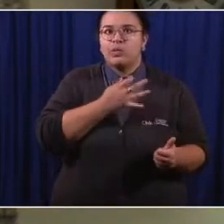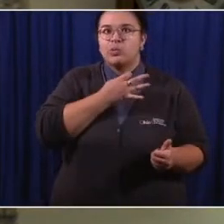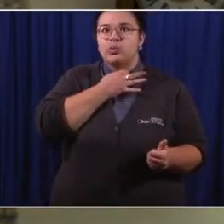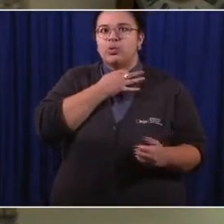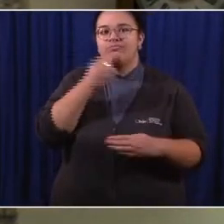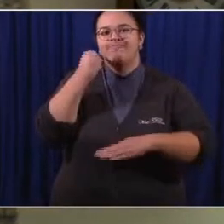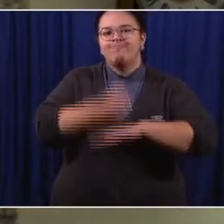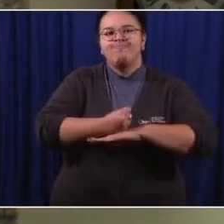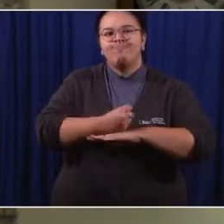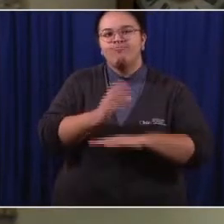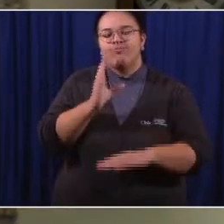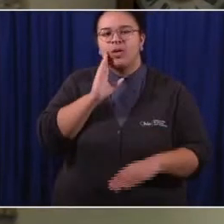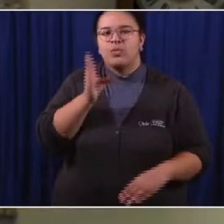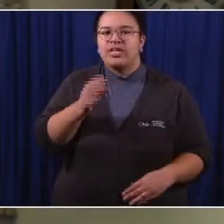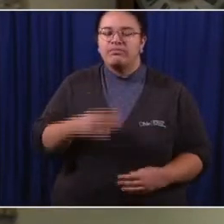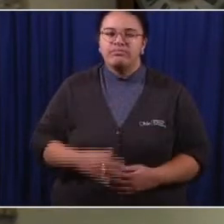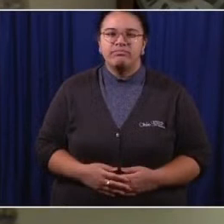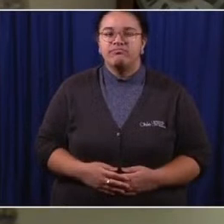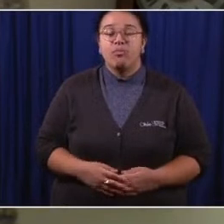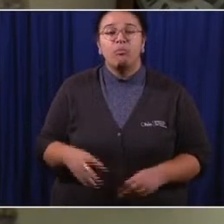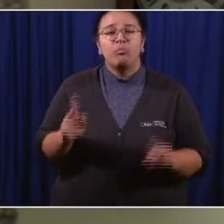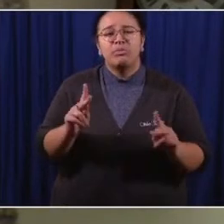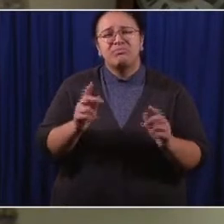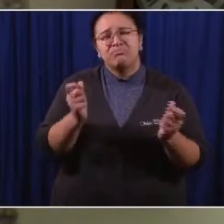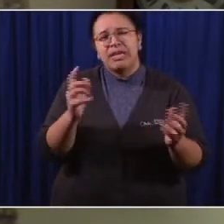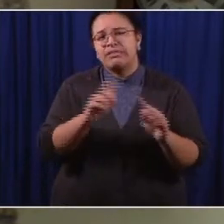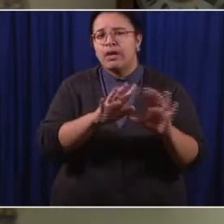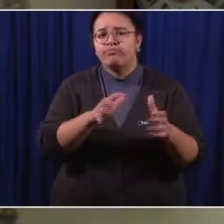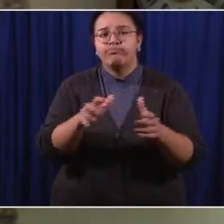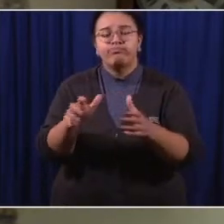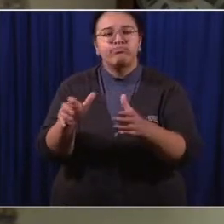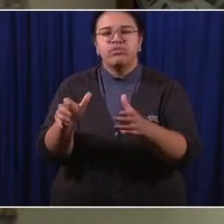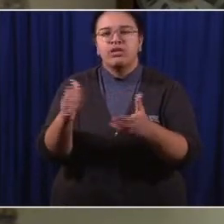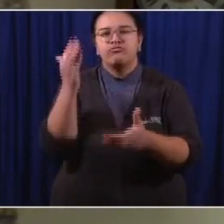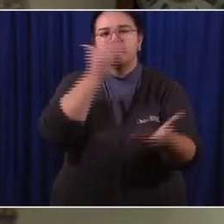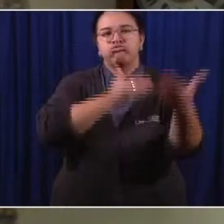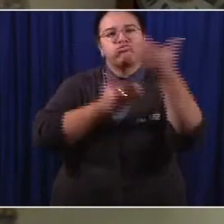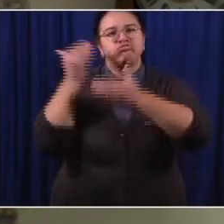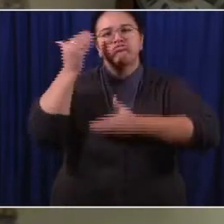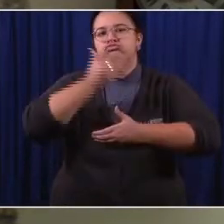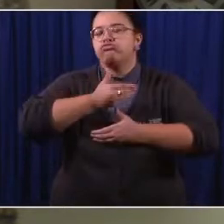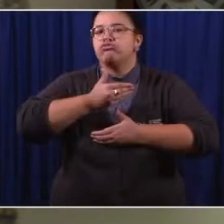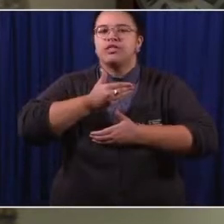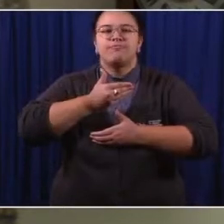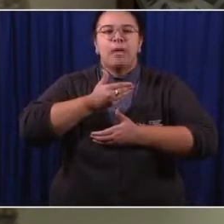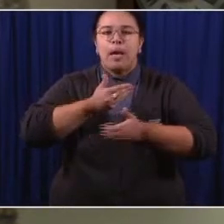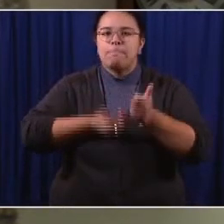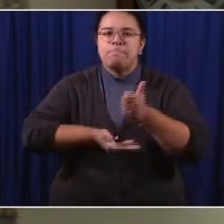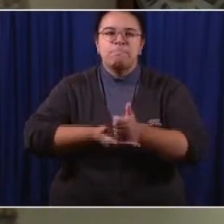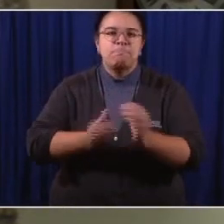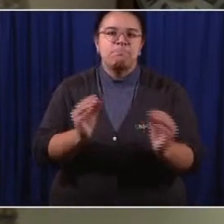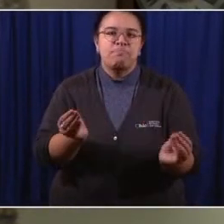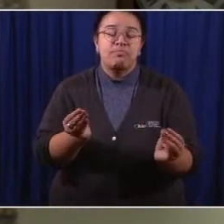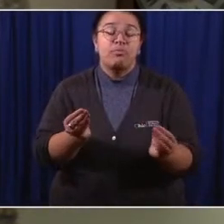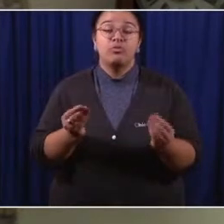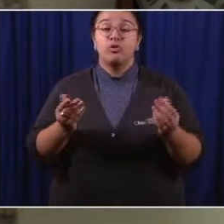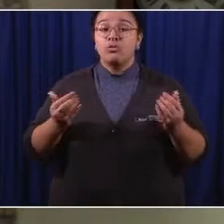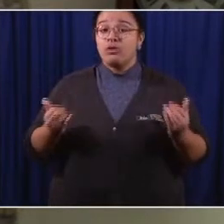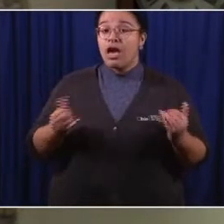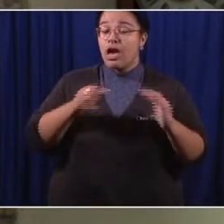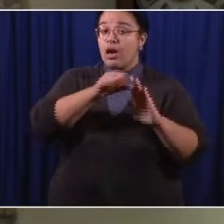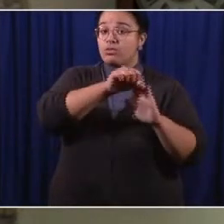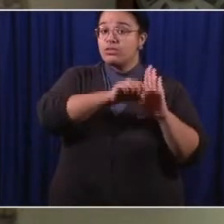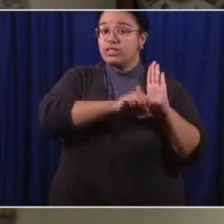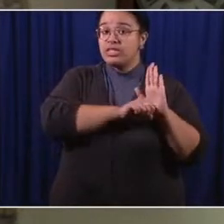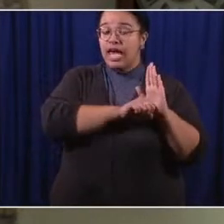falling through the cracks. What can you do, and what should the state do to try to help those people move along? Because if